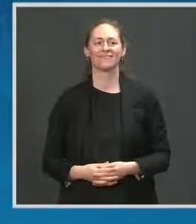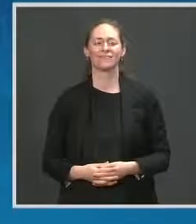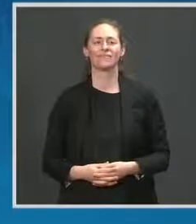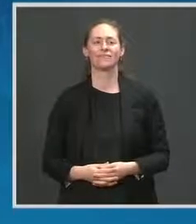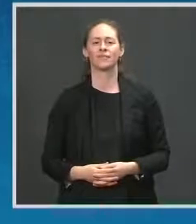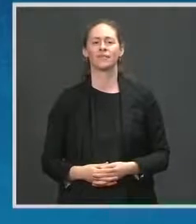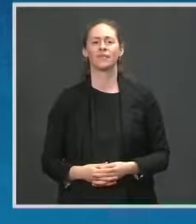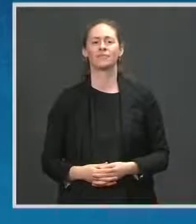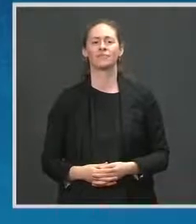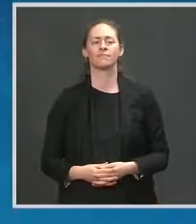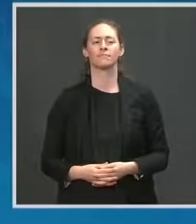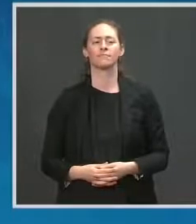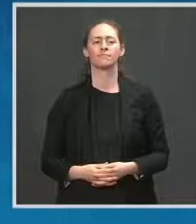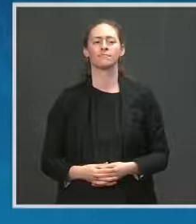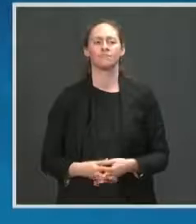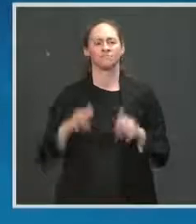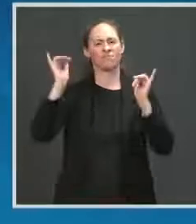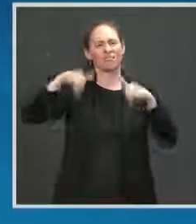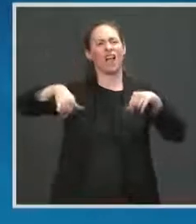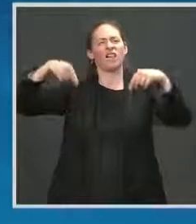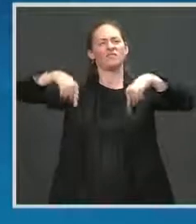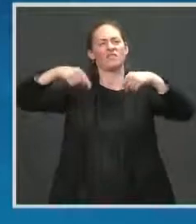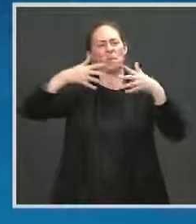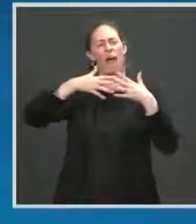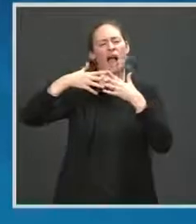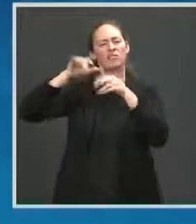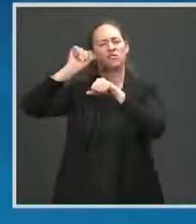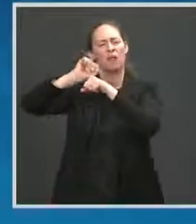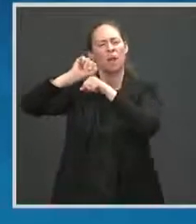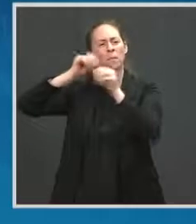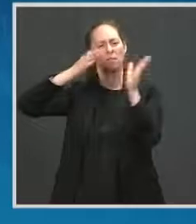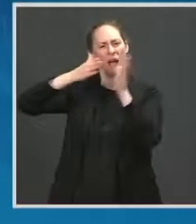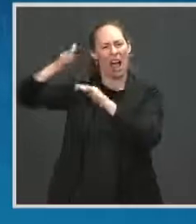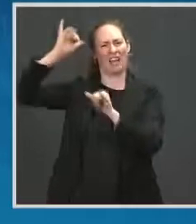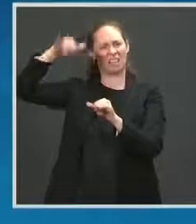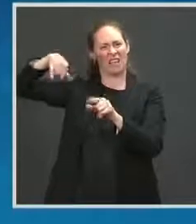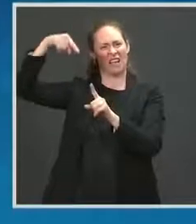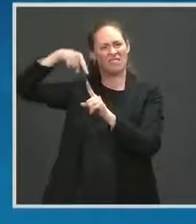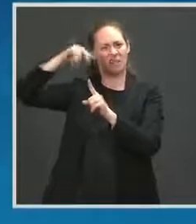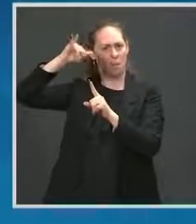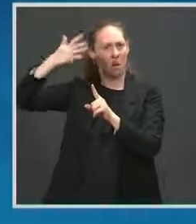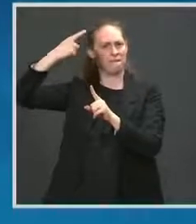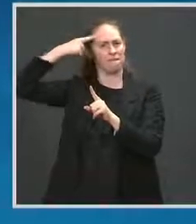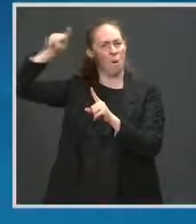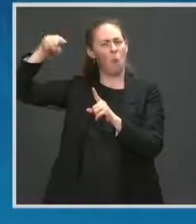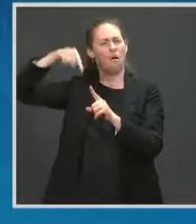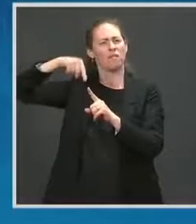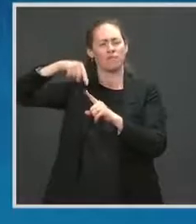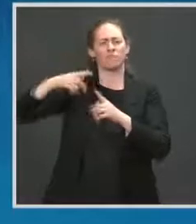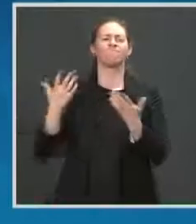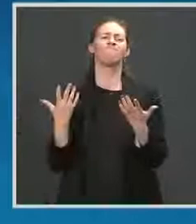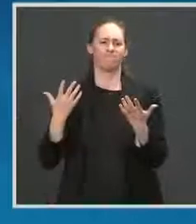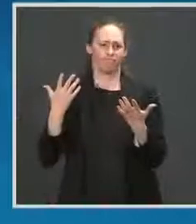And so that is what the American Jobs Plan is all about. It's a